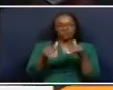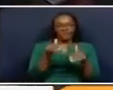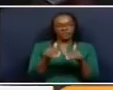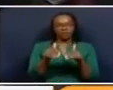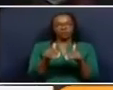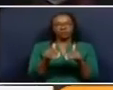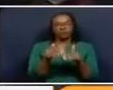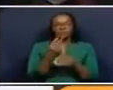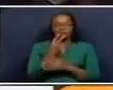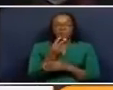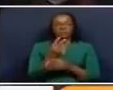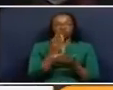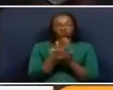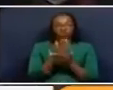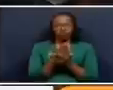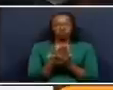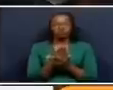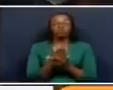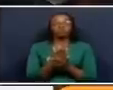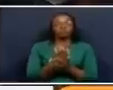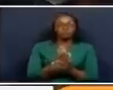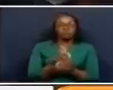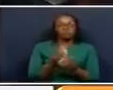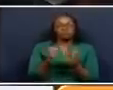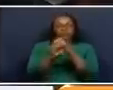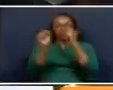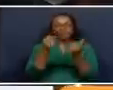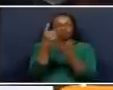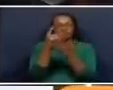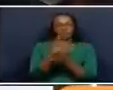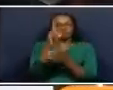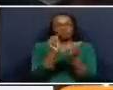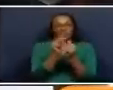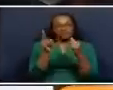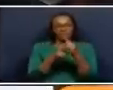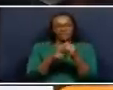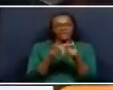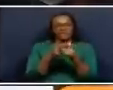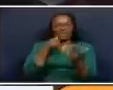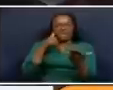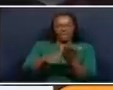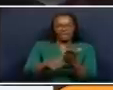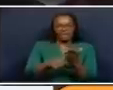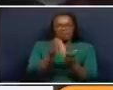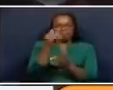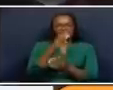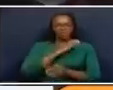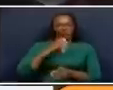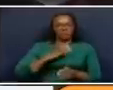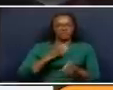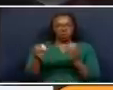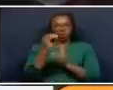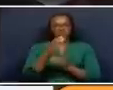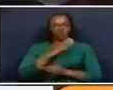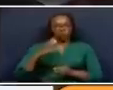this bombshell, the presidential debate 2017, and this is a letter by the committee.